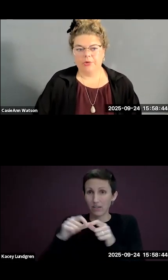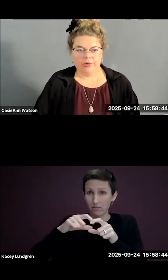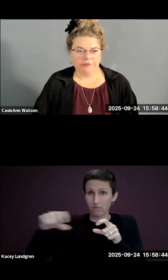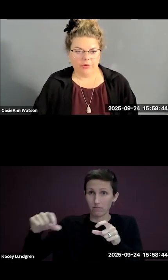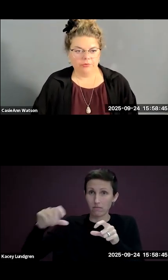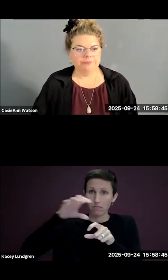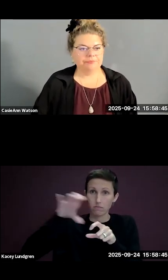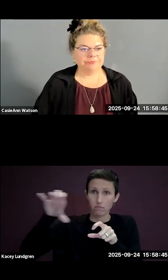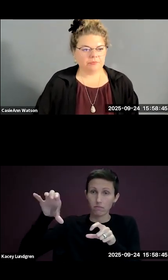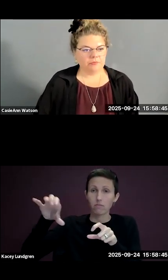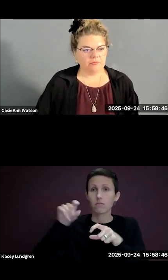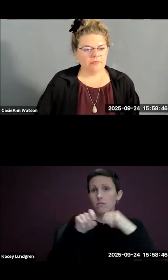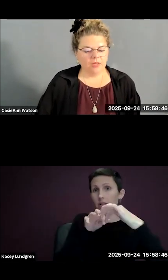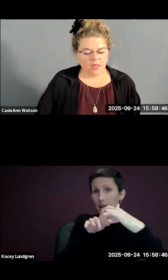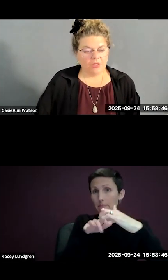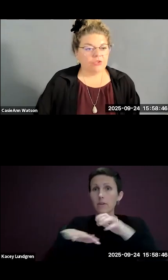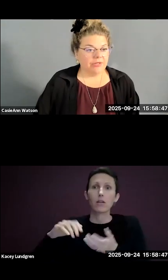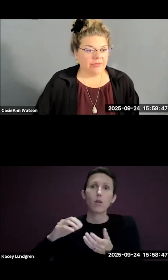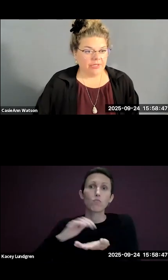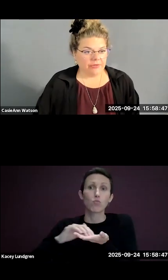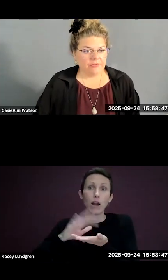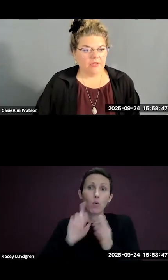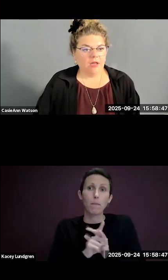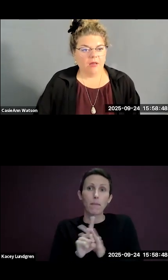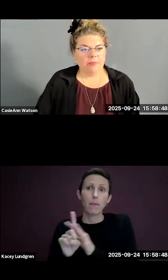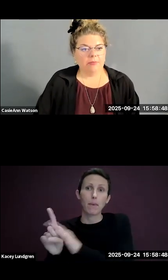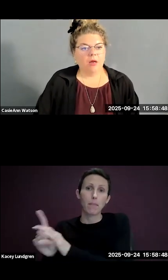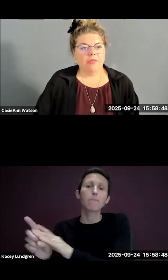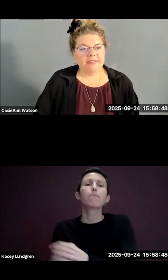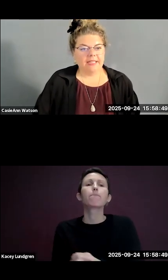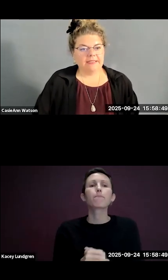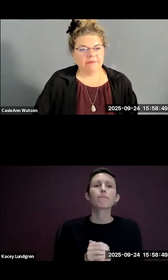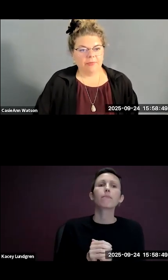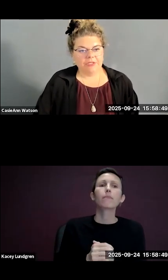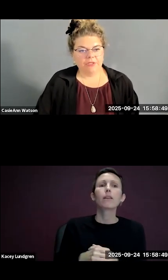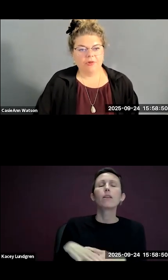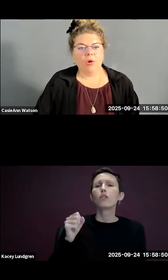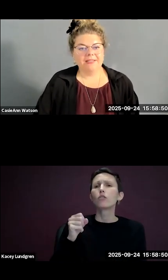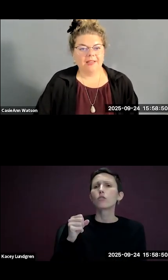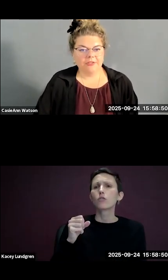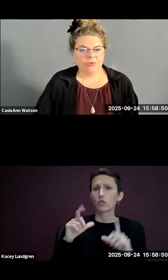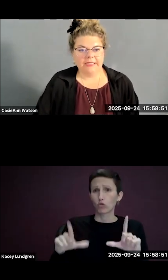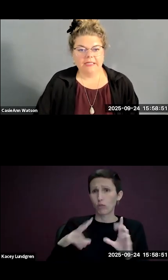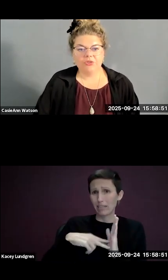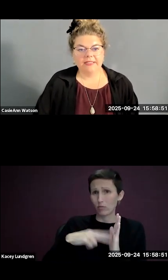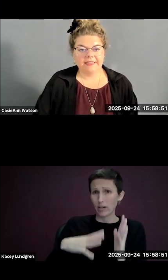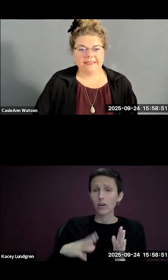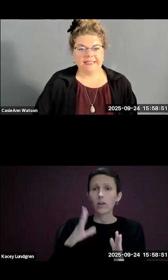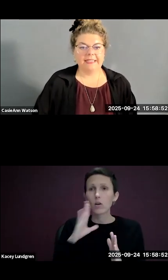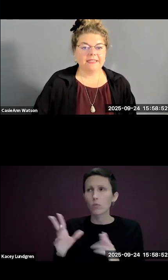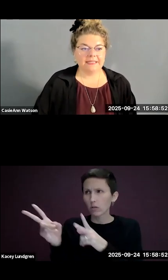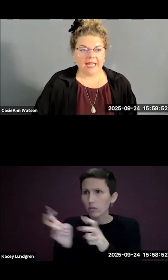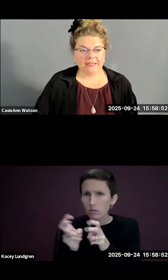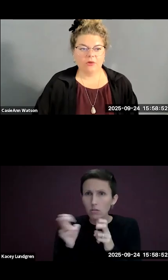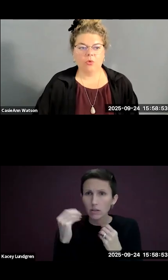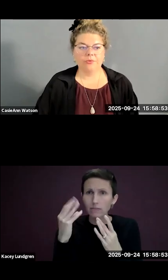a computer or a phone. Screen readers, this takes information from what is on the screen and